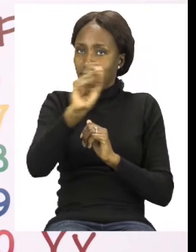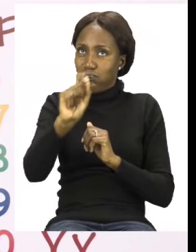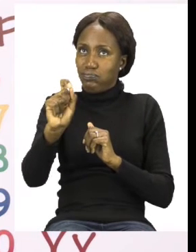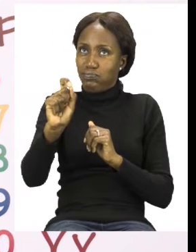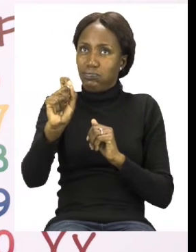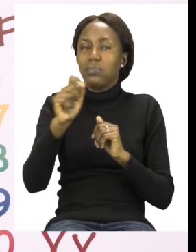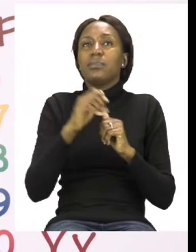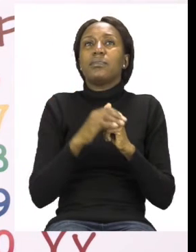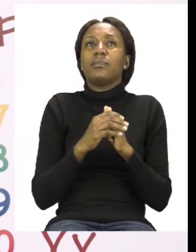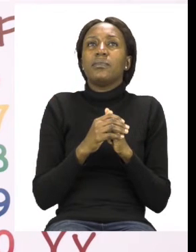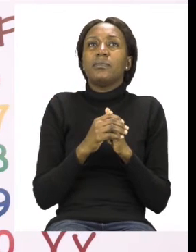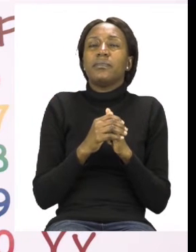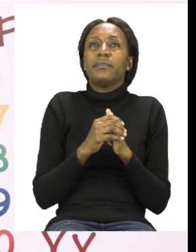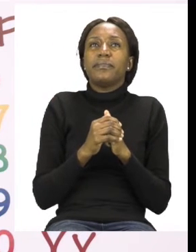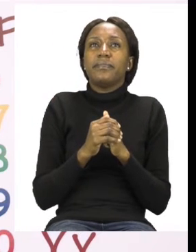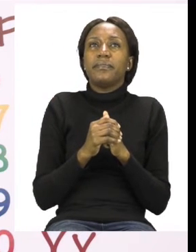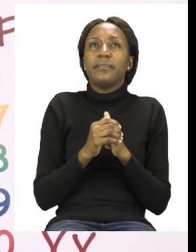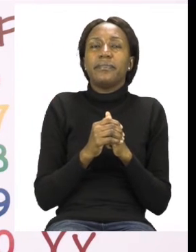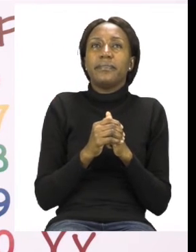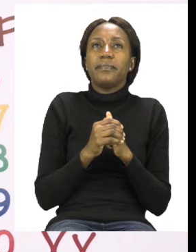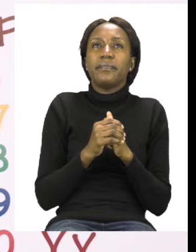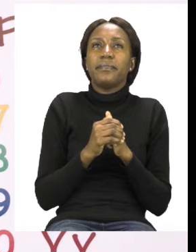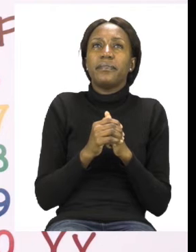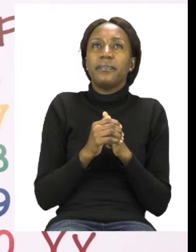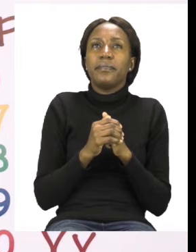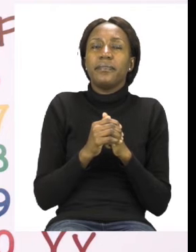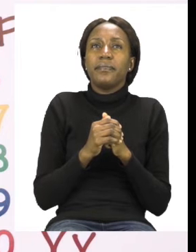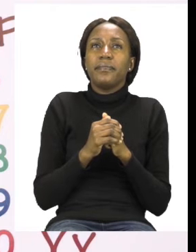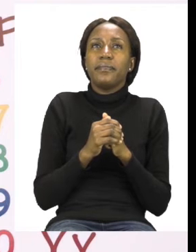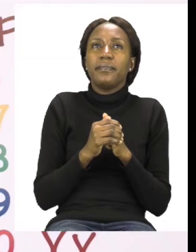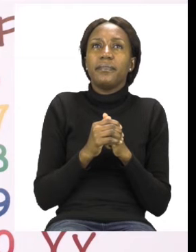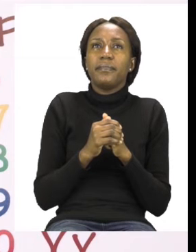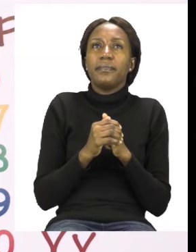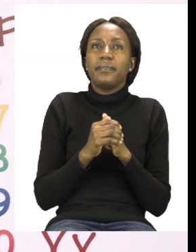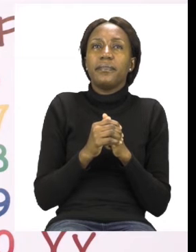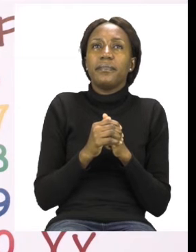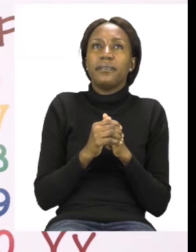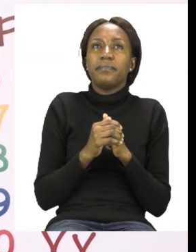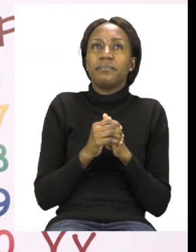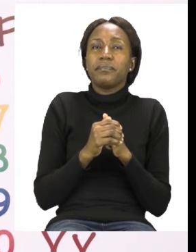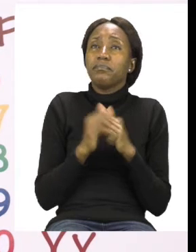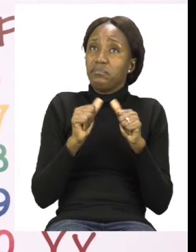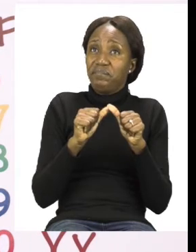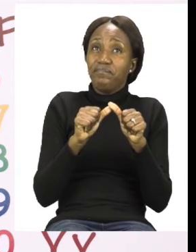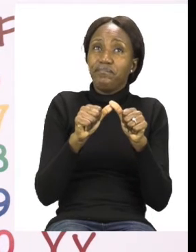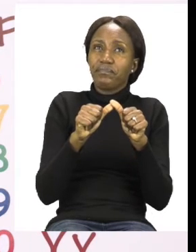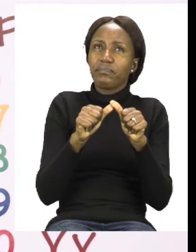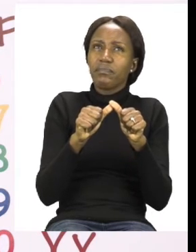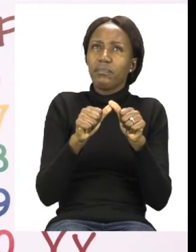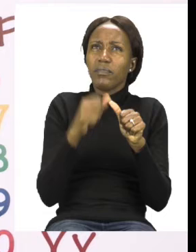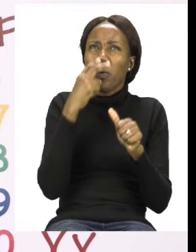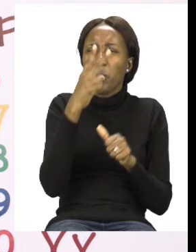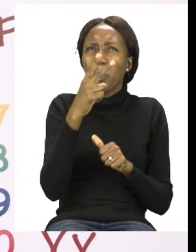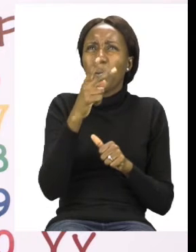to write a H. Make sure that it is nice and neat. Now we continue, and then we can